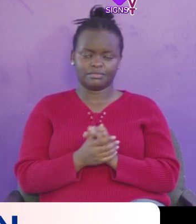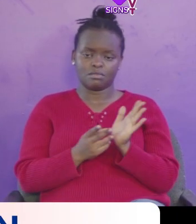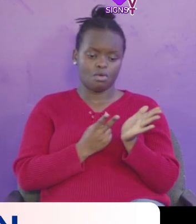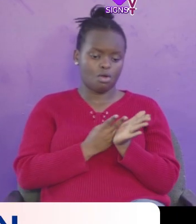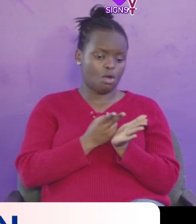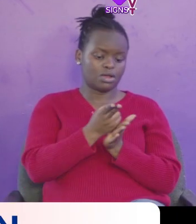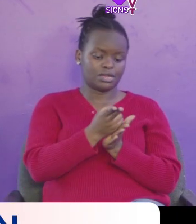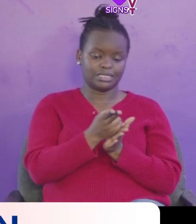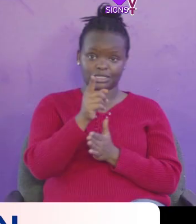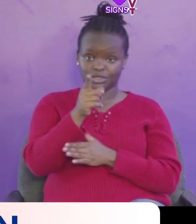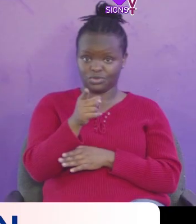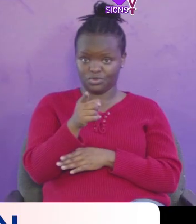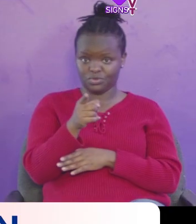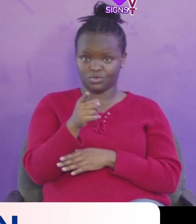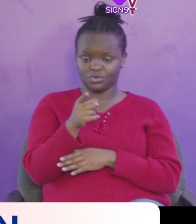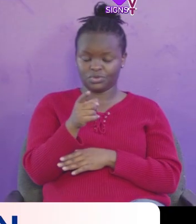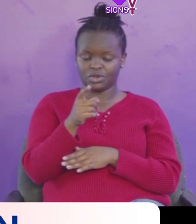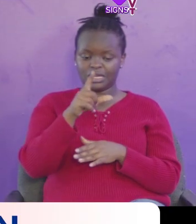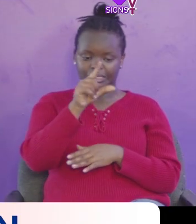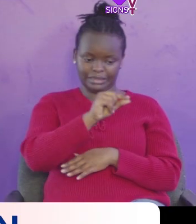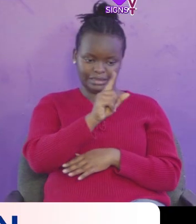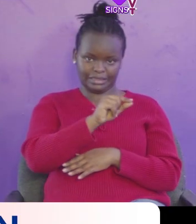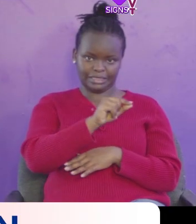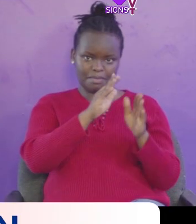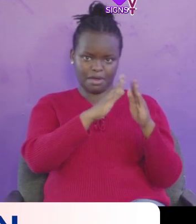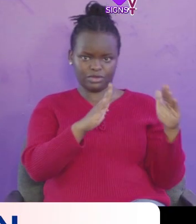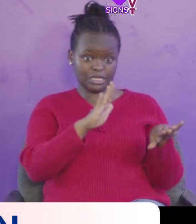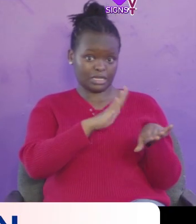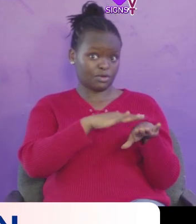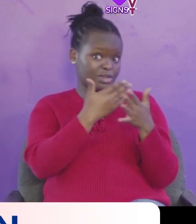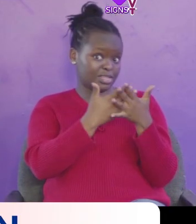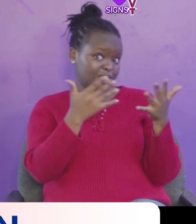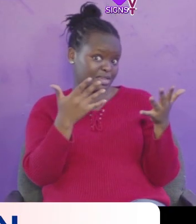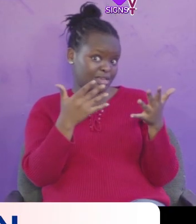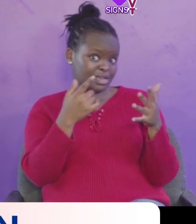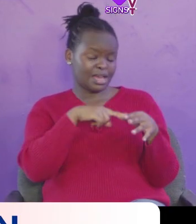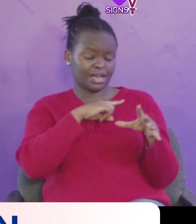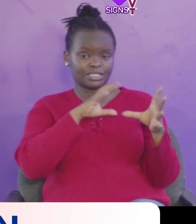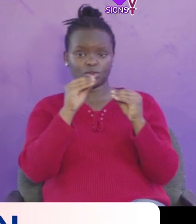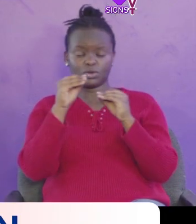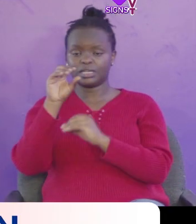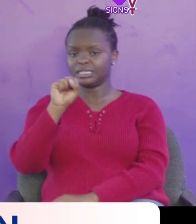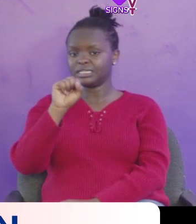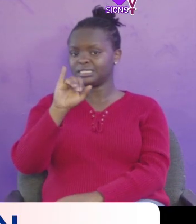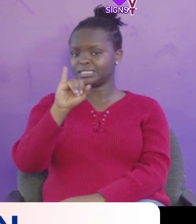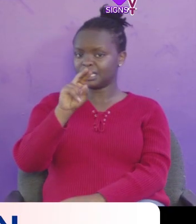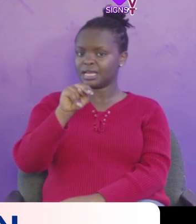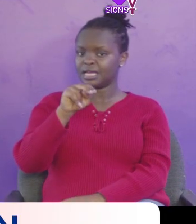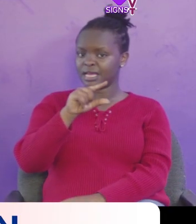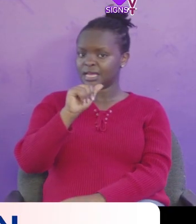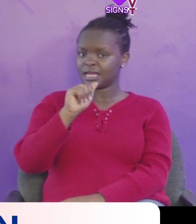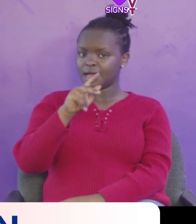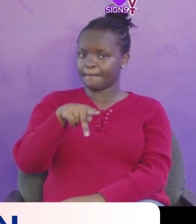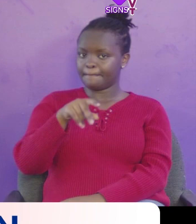honestly, your affordable housing ni kitu mzuri. Tunaenda Singapore with it. Sindio?